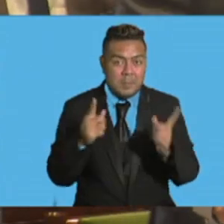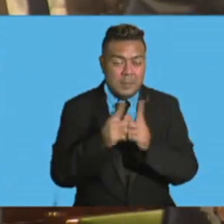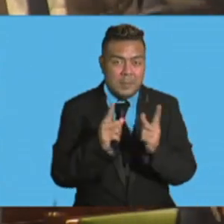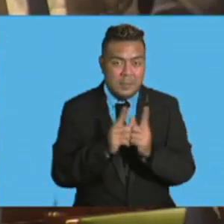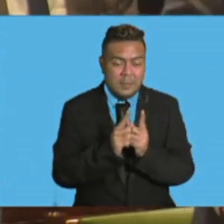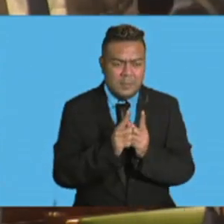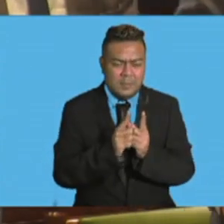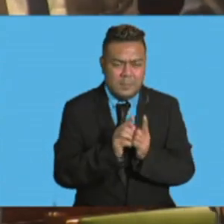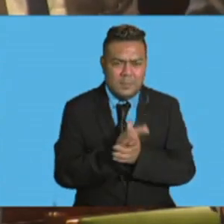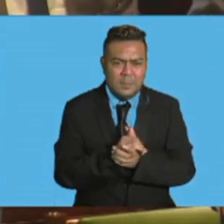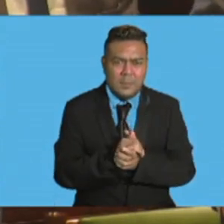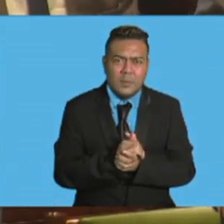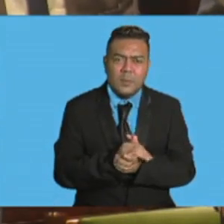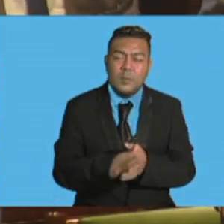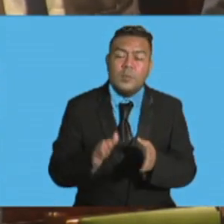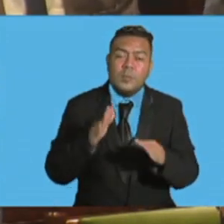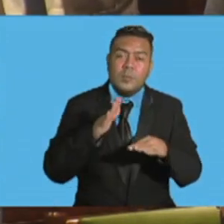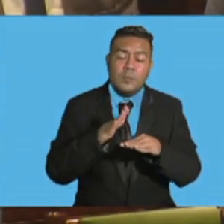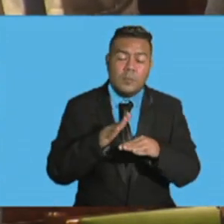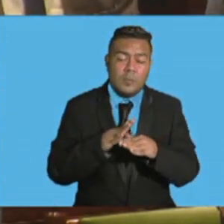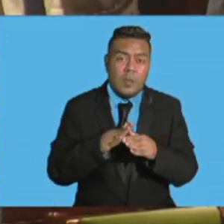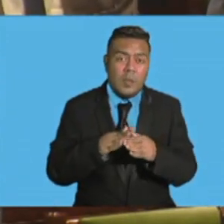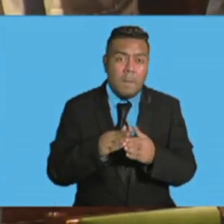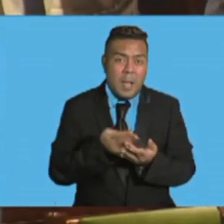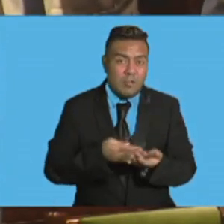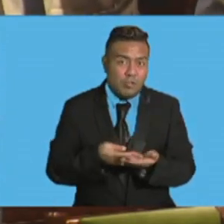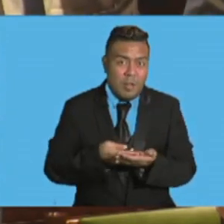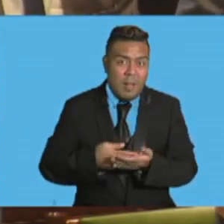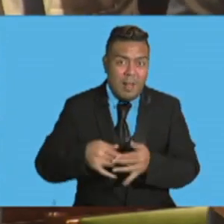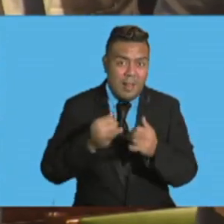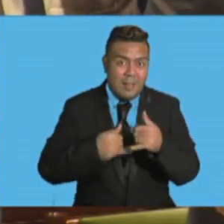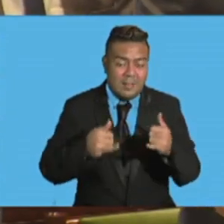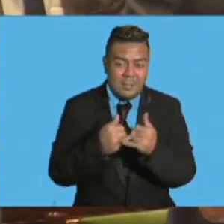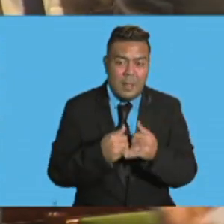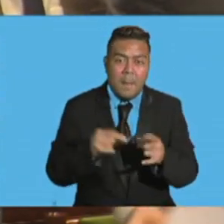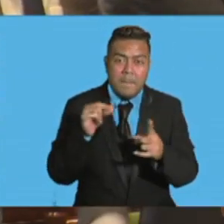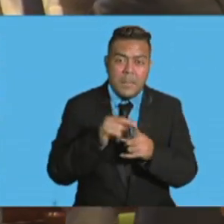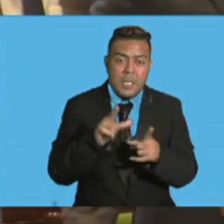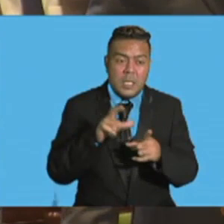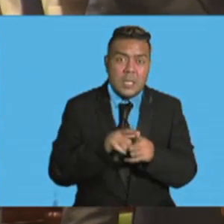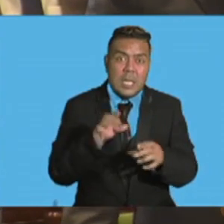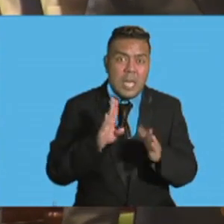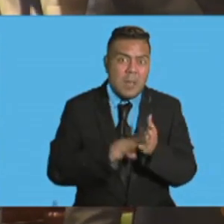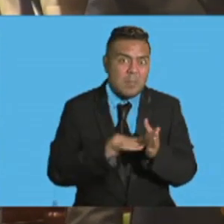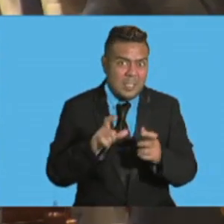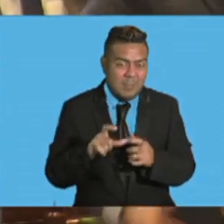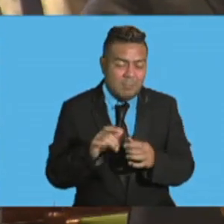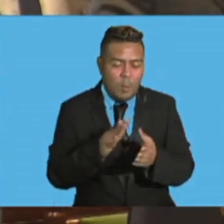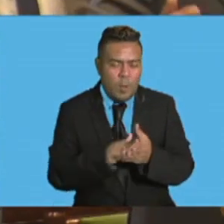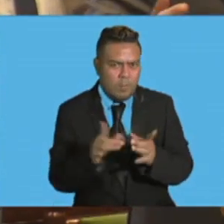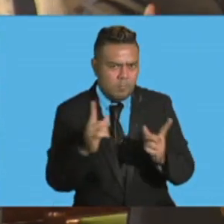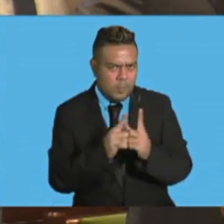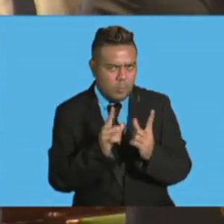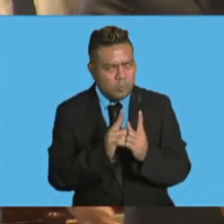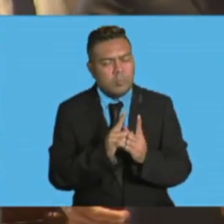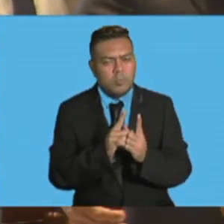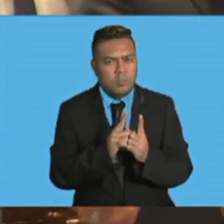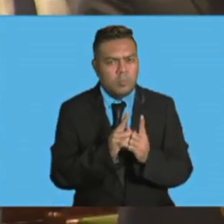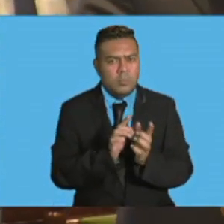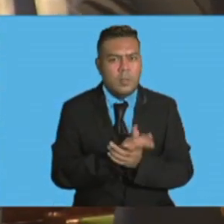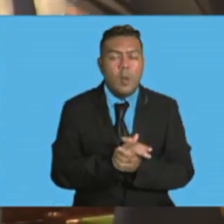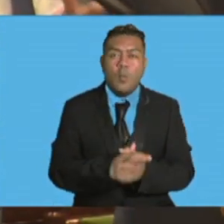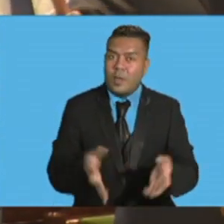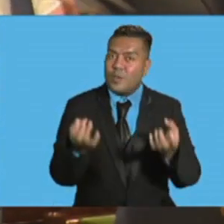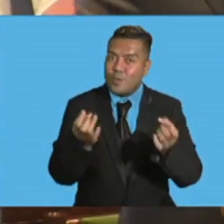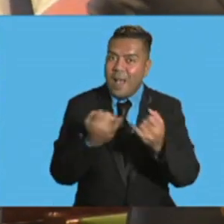of Marshall Islands actually chaired the 29th, what we call the PDMC. And in that, Mr. Speaker, sir, we had countries like the